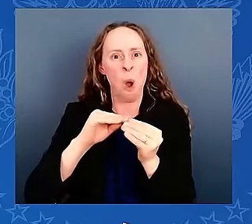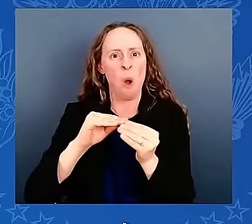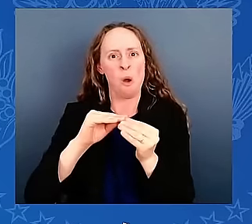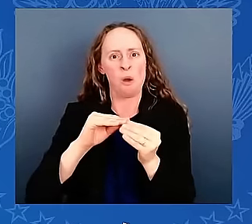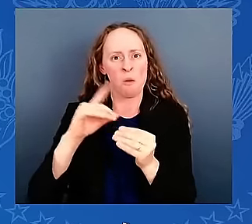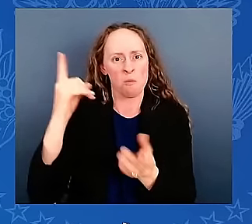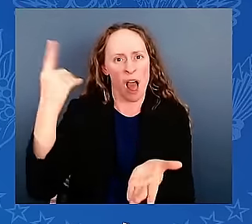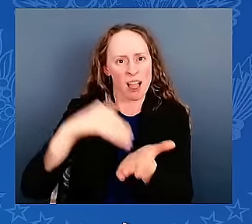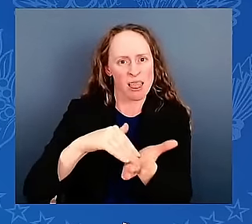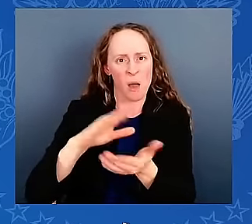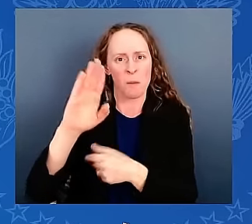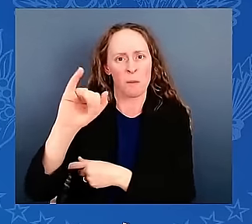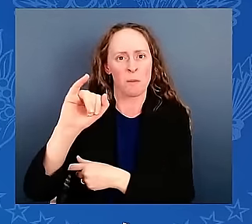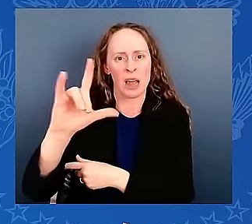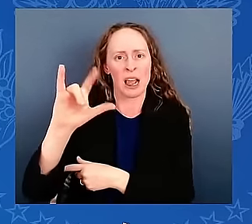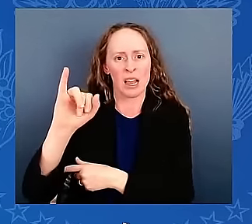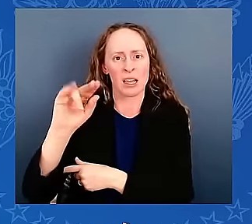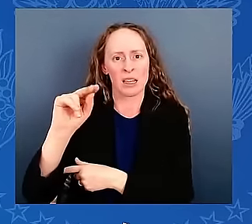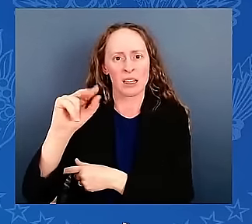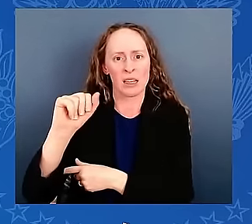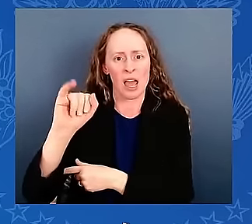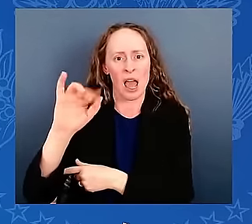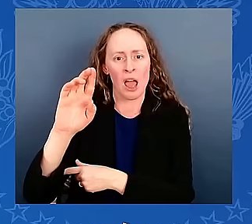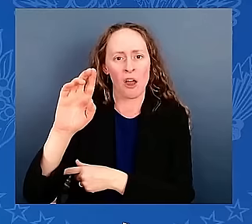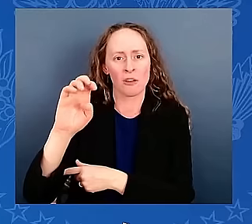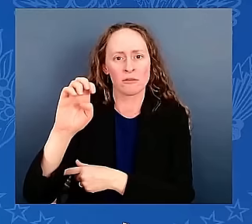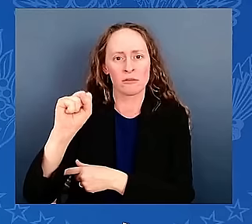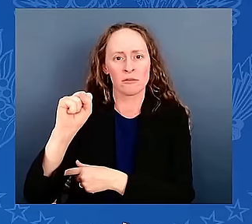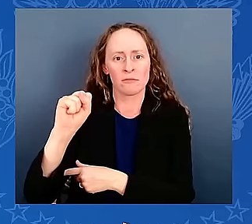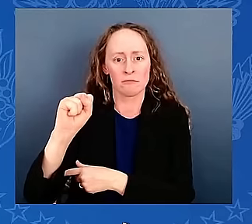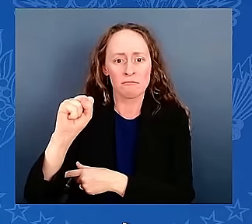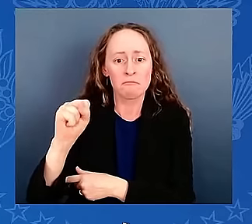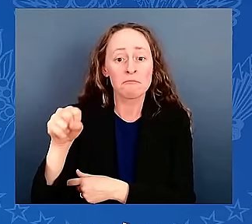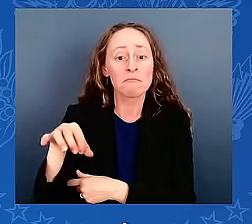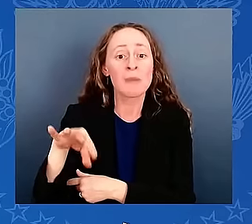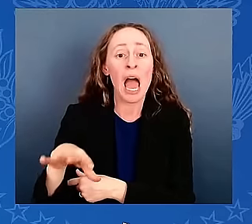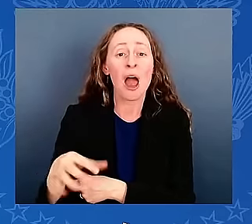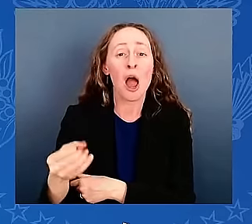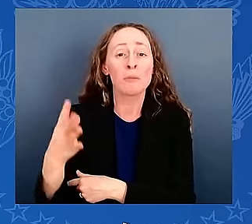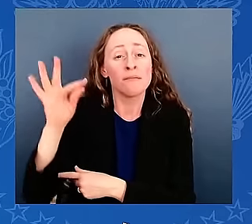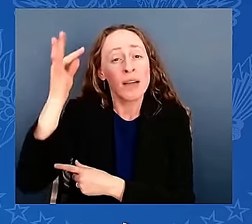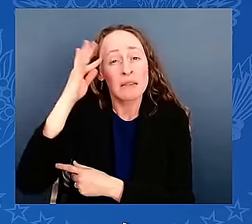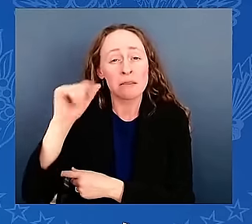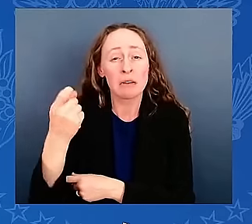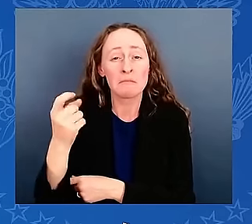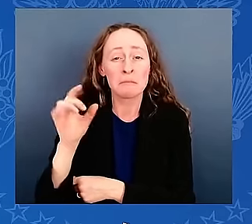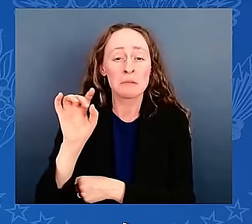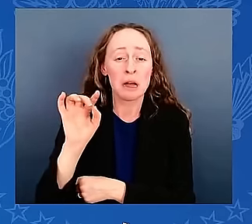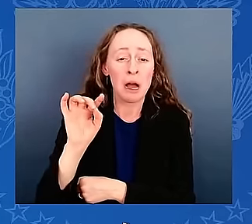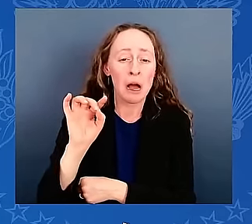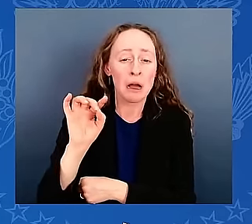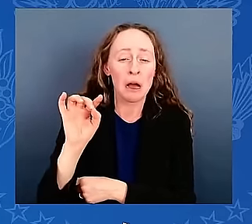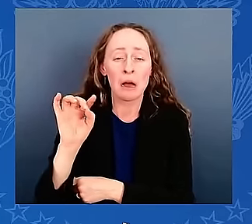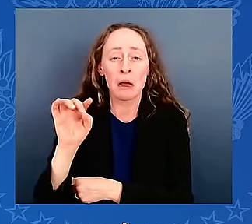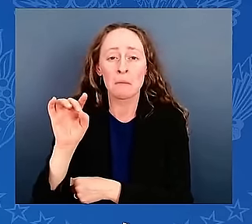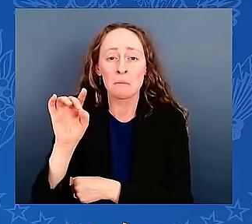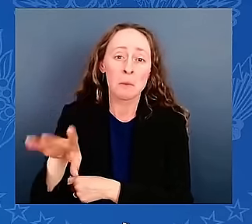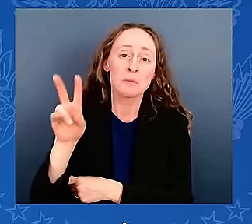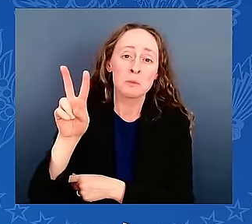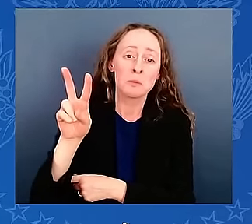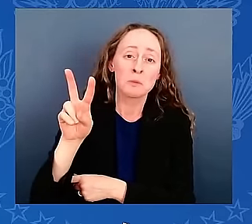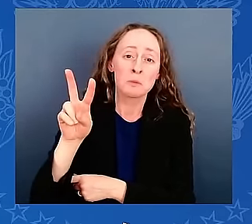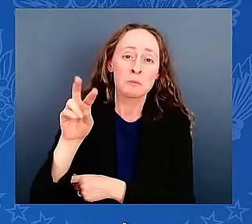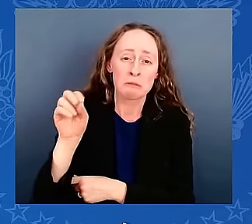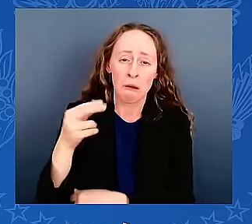8.2%. That's their federal tax, 8.2%. We're going to make billionaires pay a minimum of 25%, which is low.